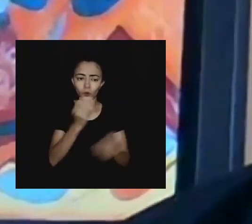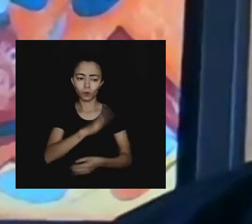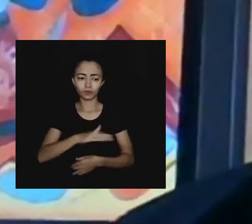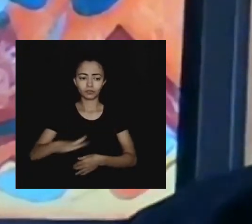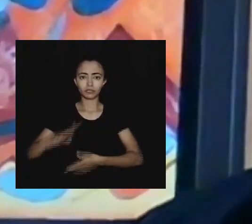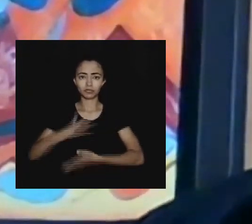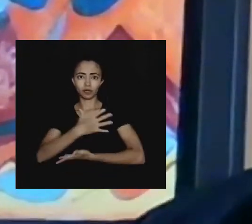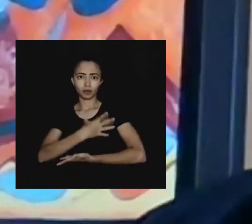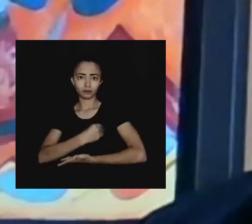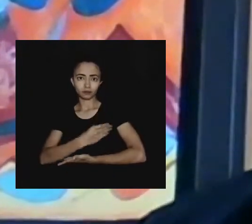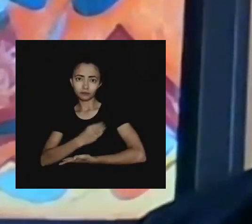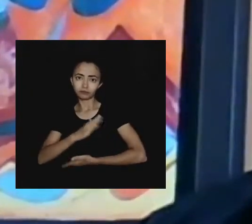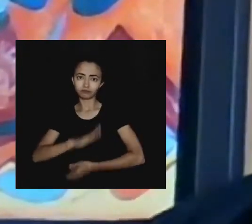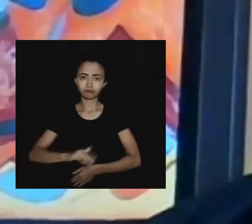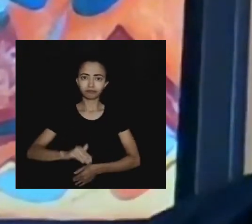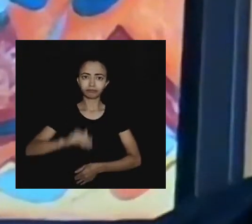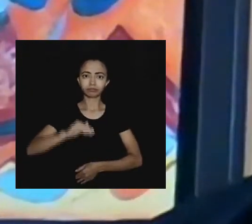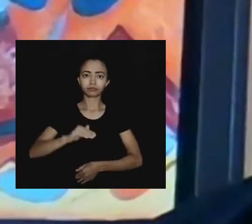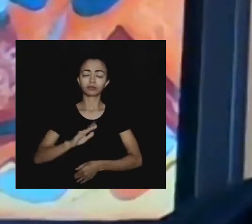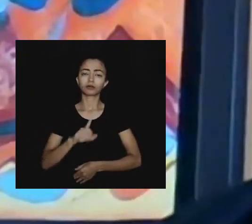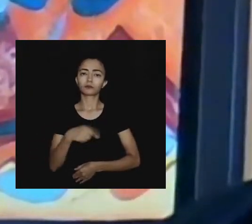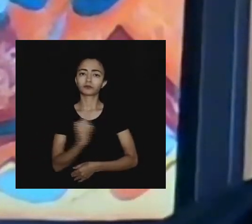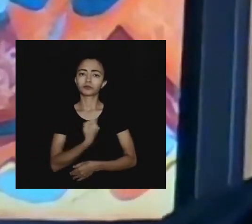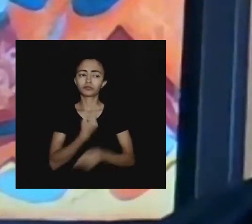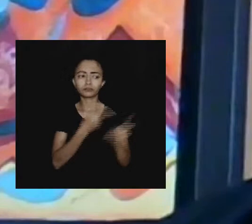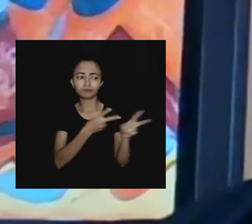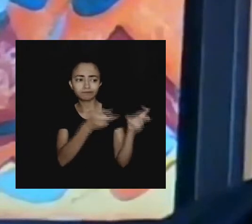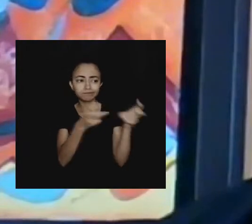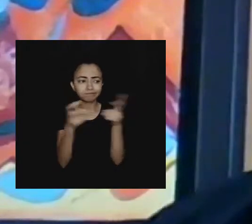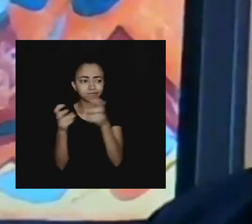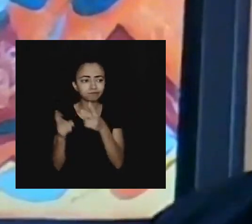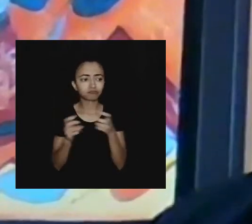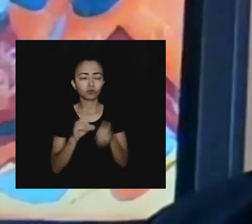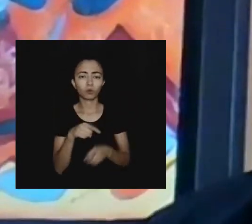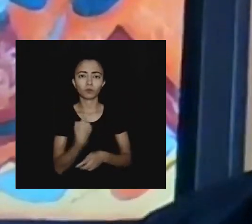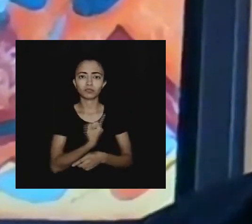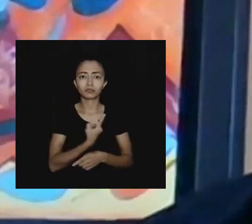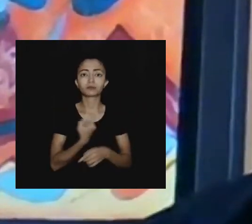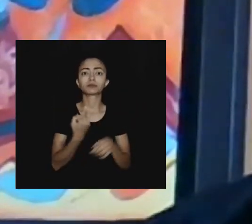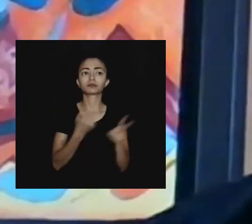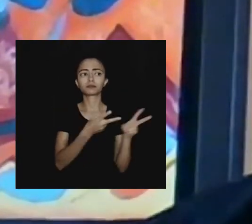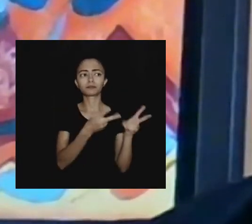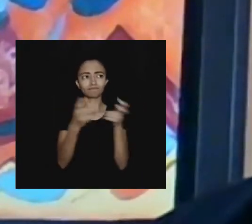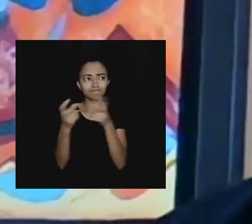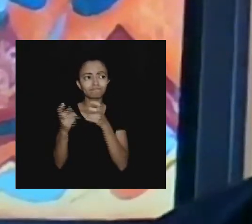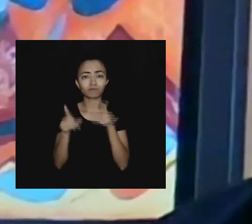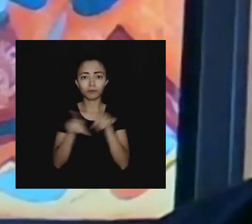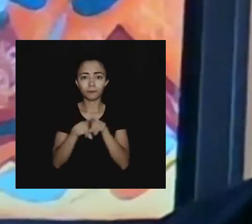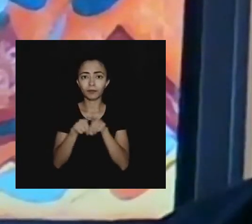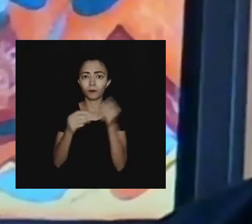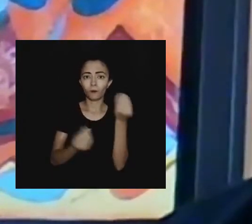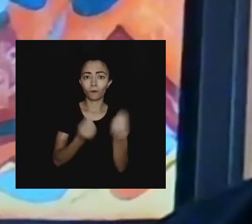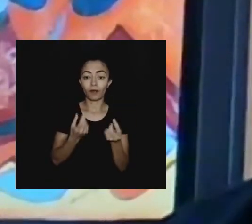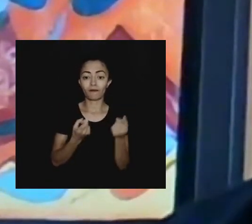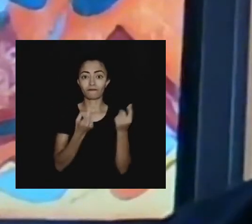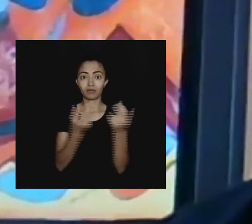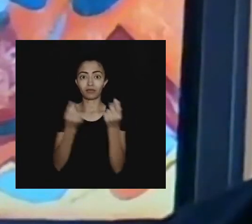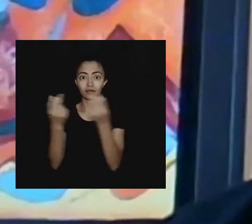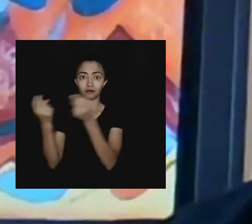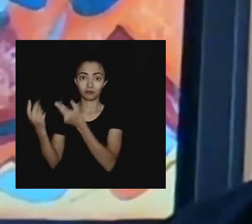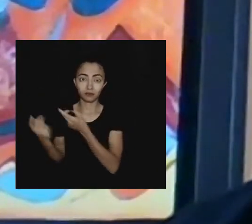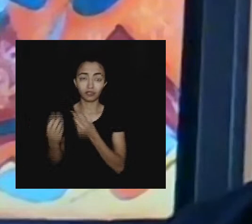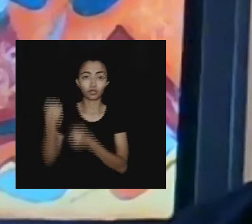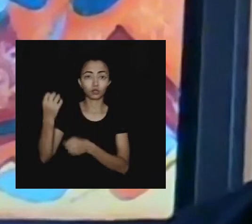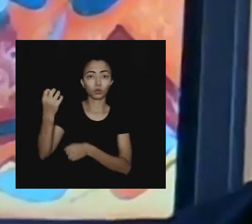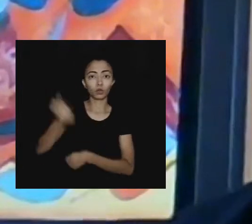where the breastfeeding dropped 10 points, the formulas grow 29%. So now with